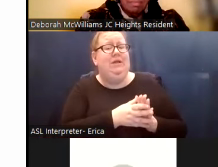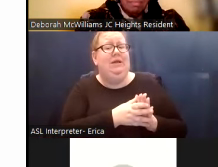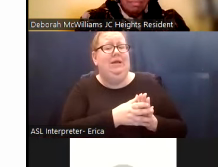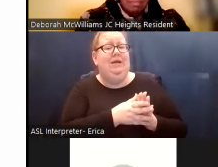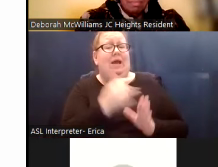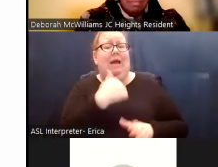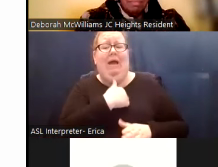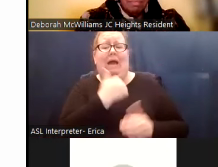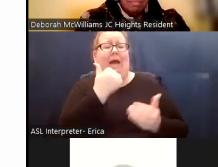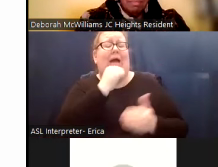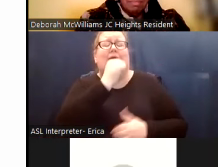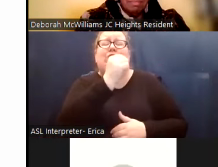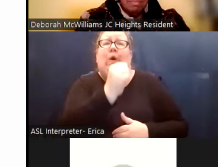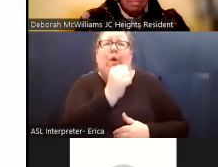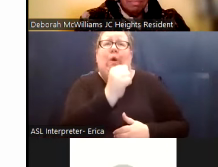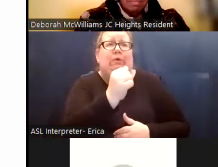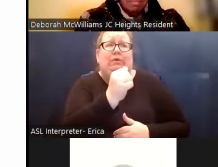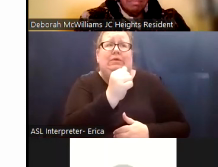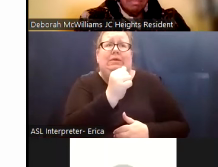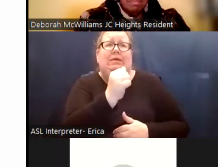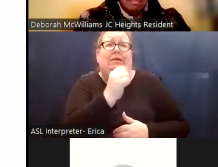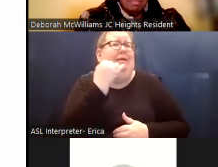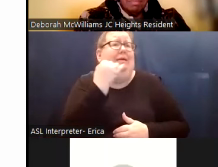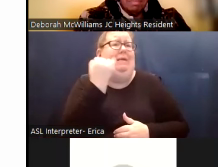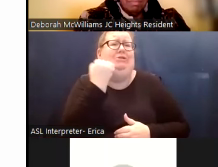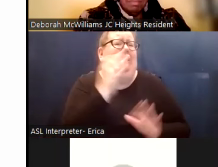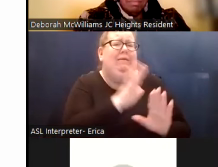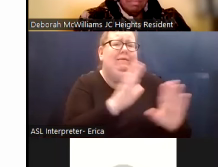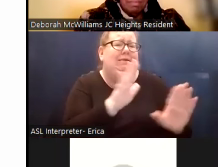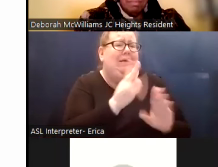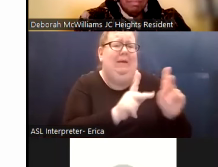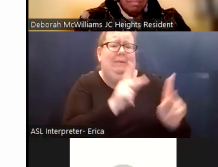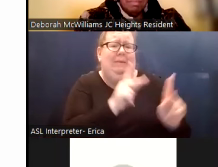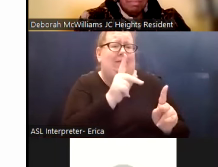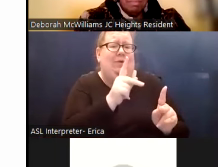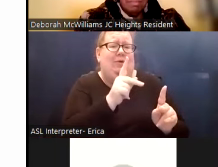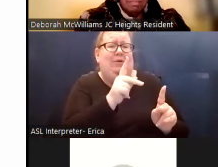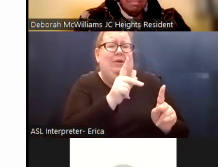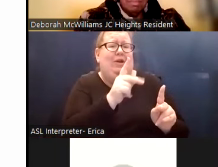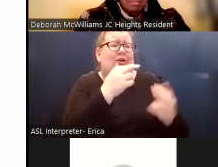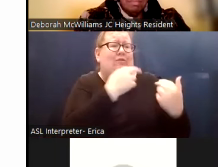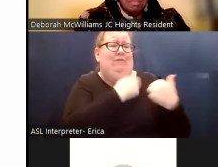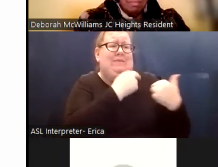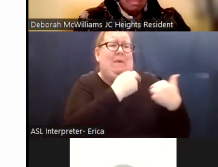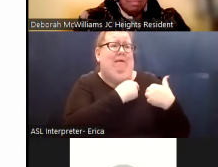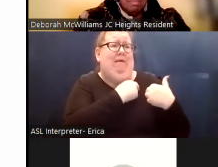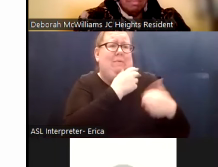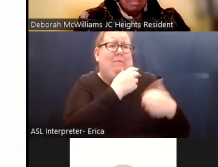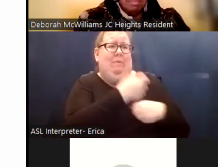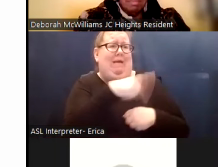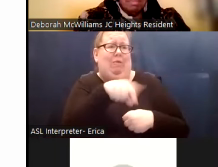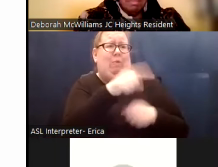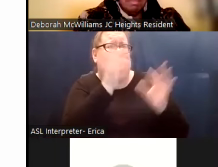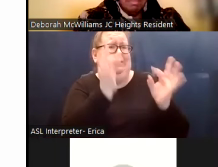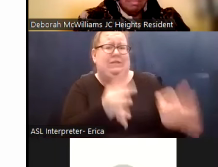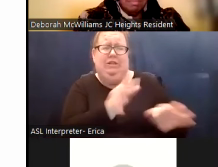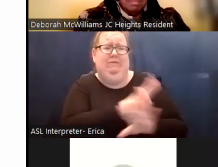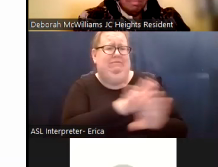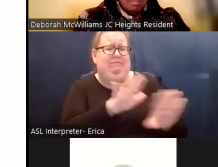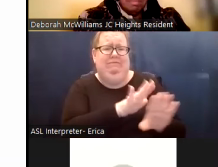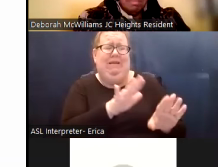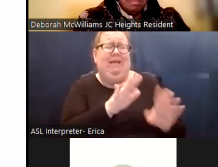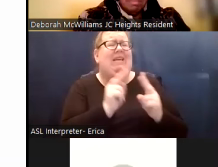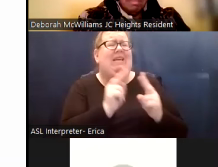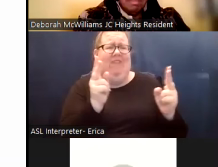I don't envy the people charged with making these decisions. It's a very